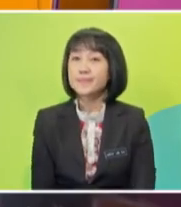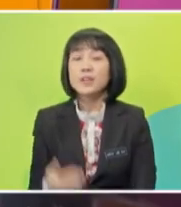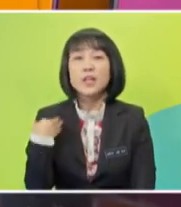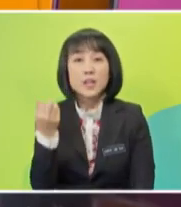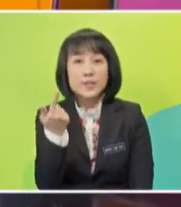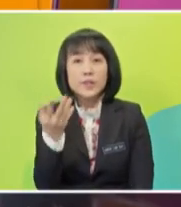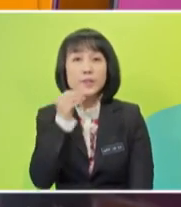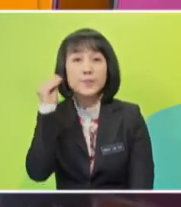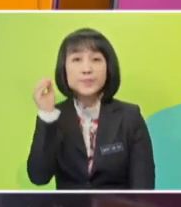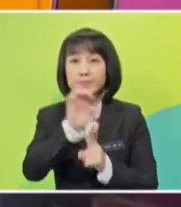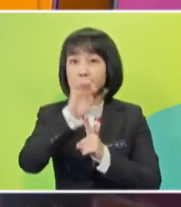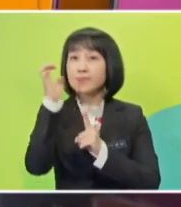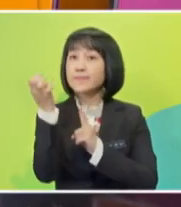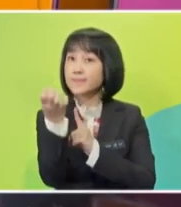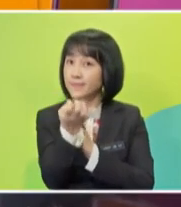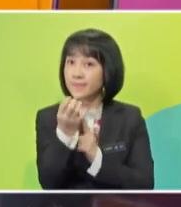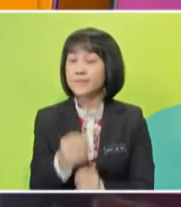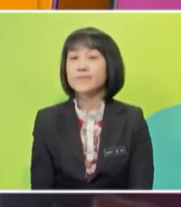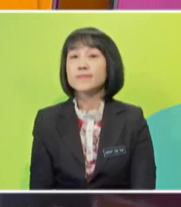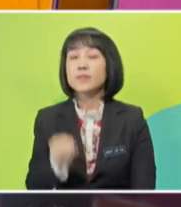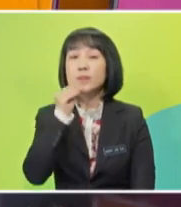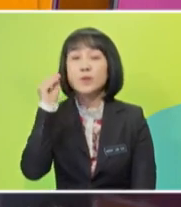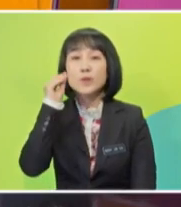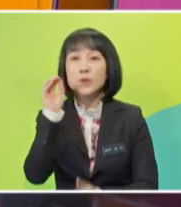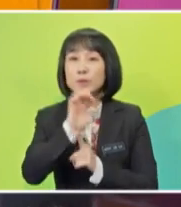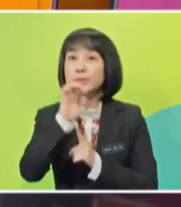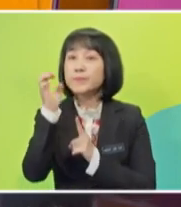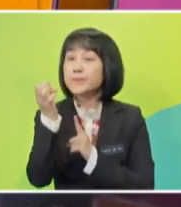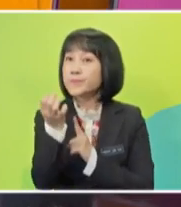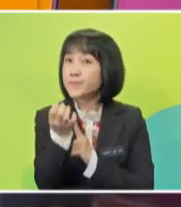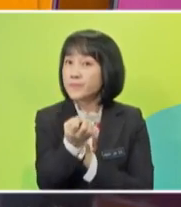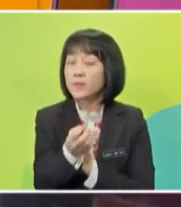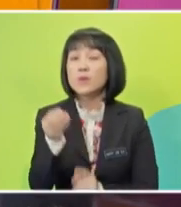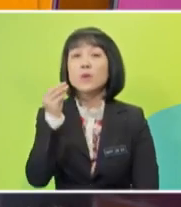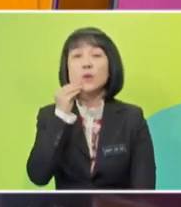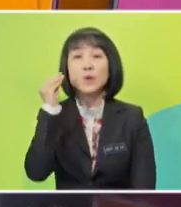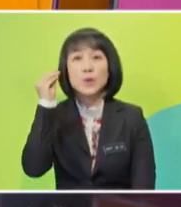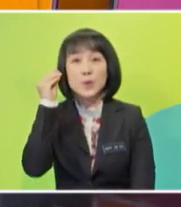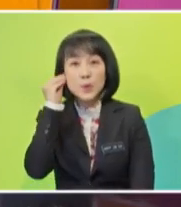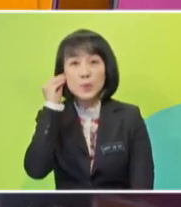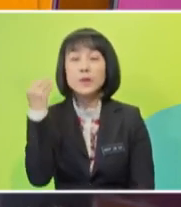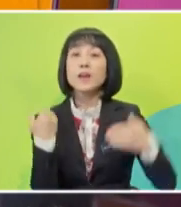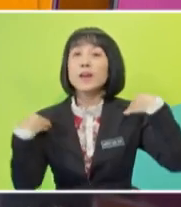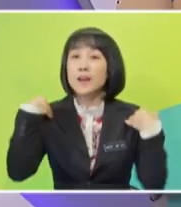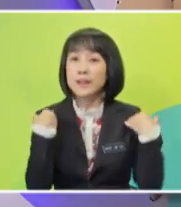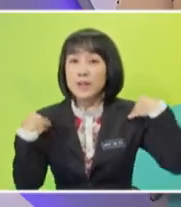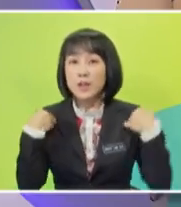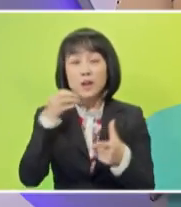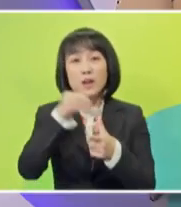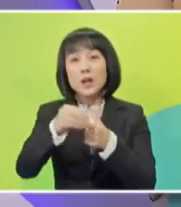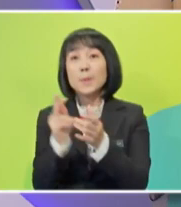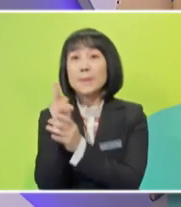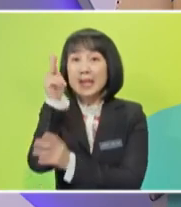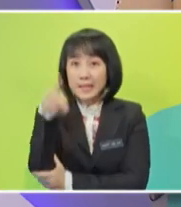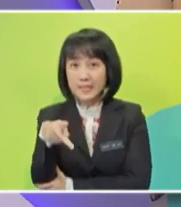habitats here. Ooh. So habitats actually, it is actually the home of an animal or a plant. Just like